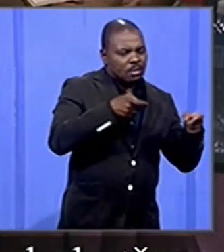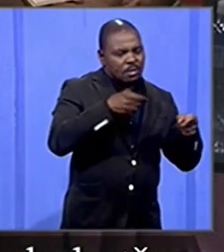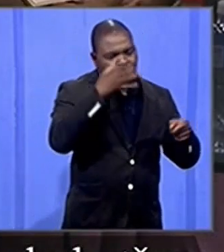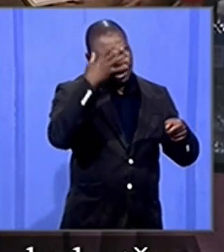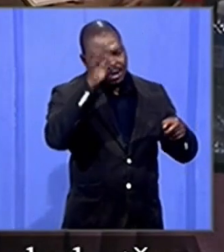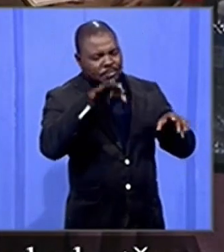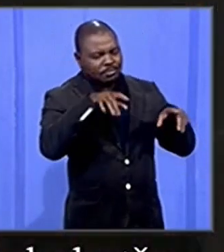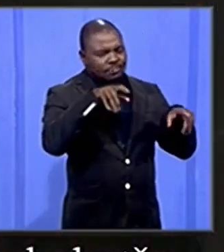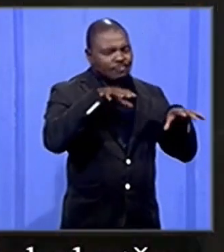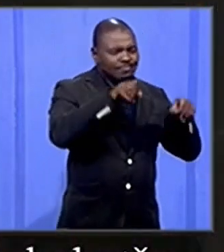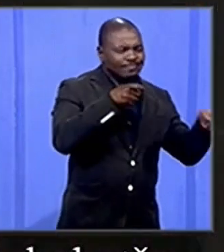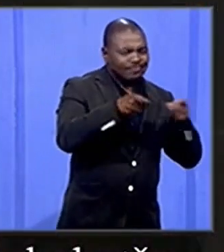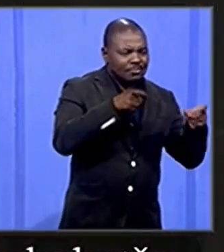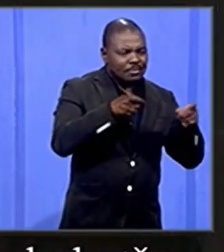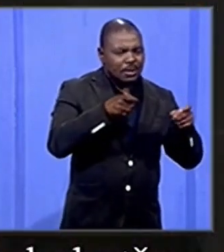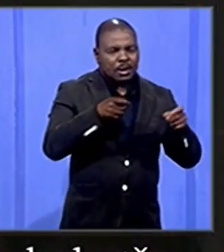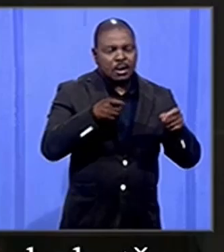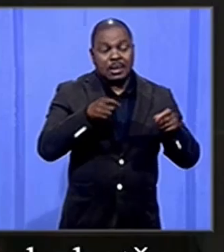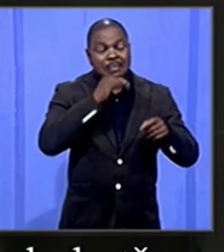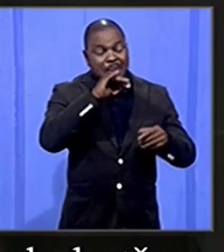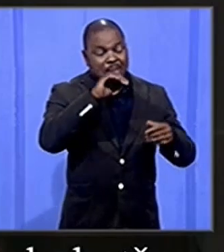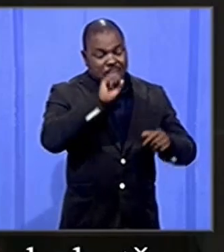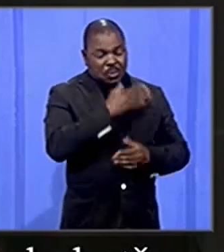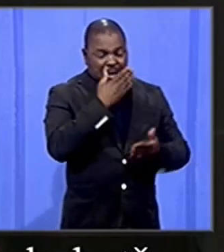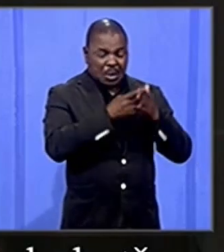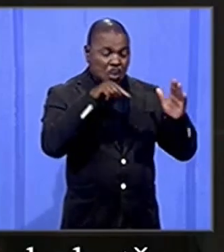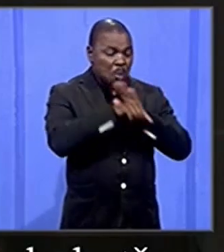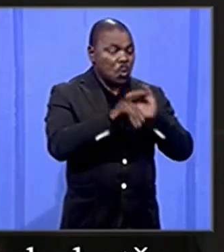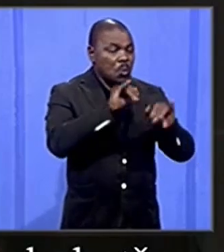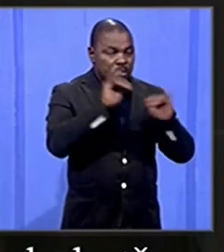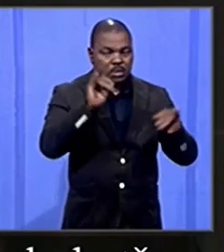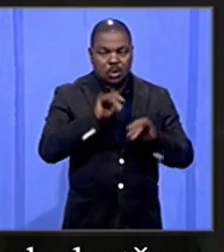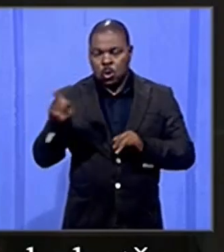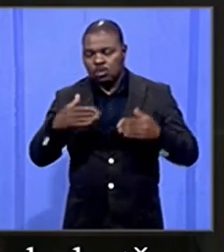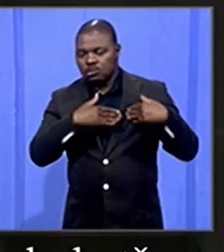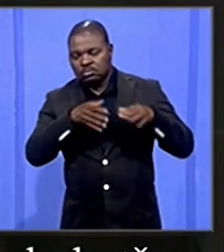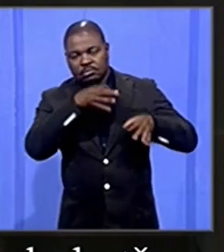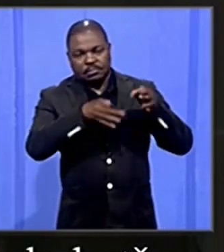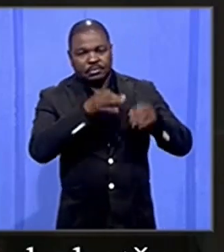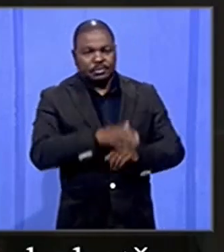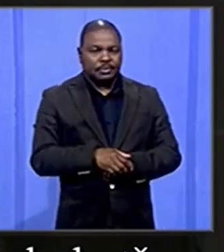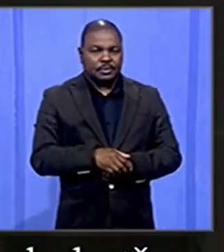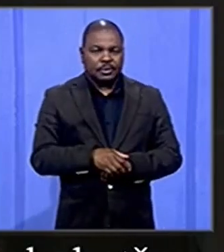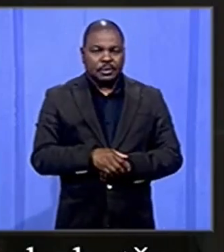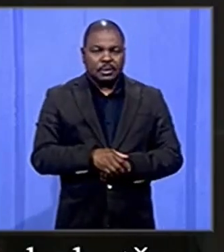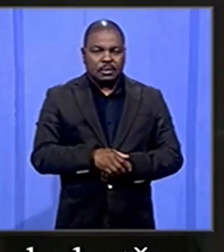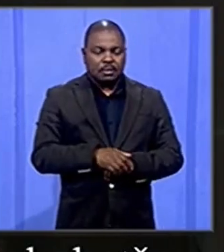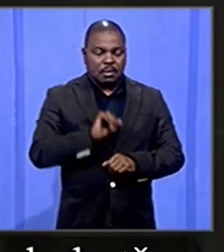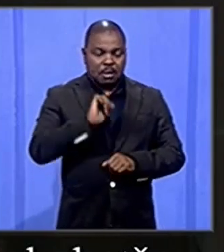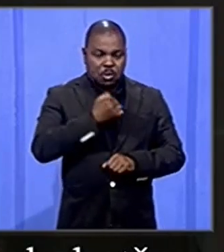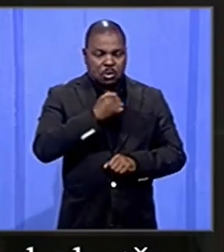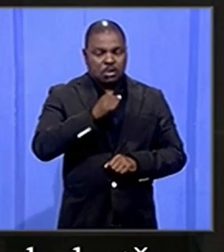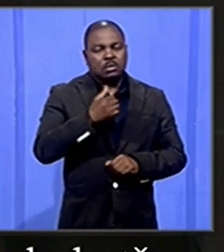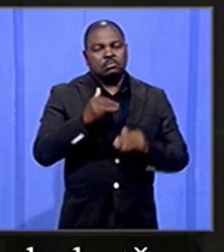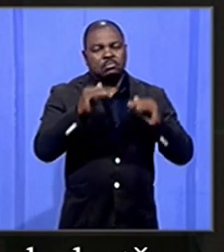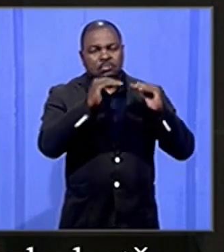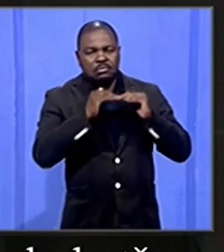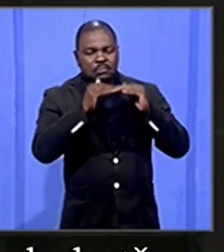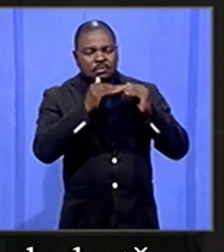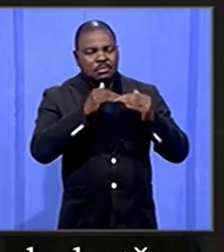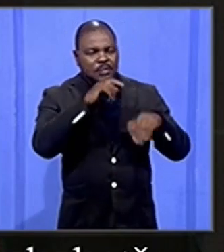šiiša. During one of the most painful chapters in our democratic history, as the state was